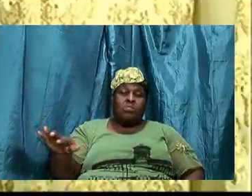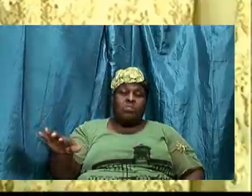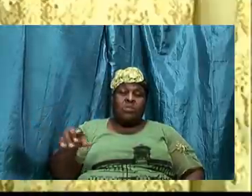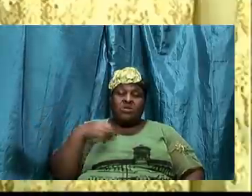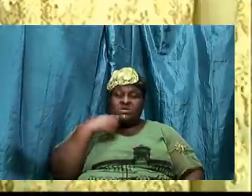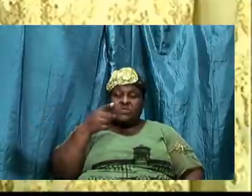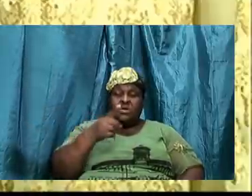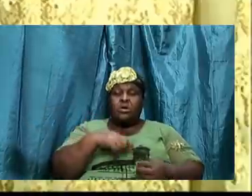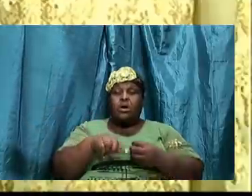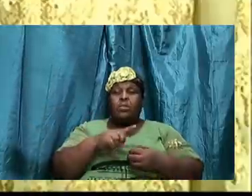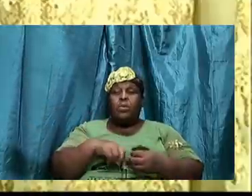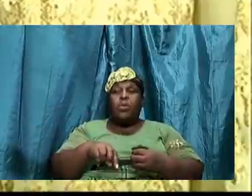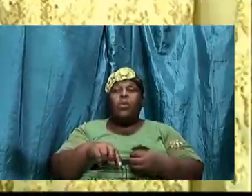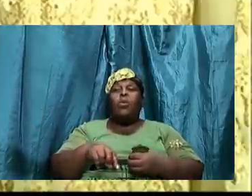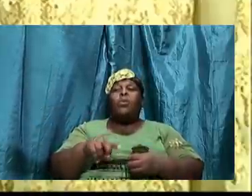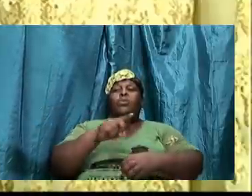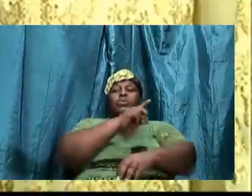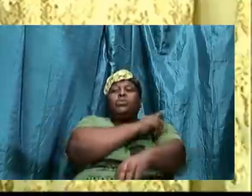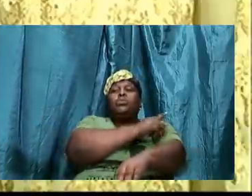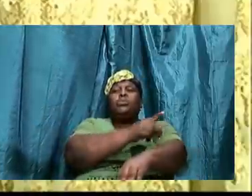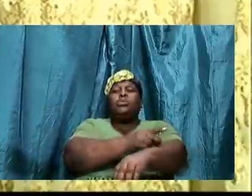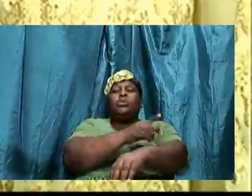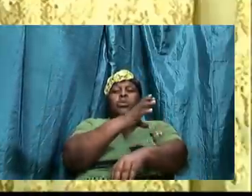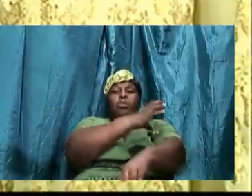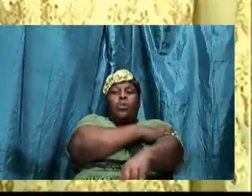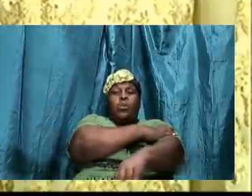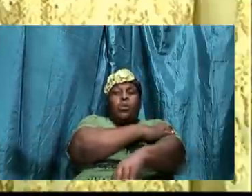that. Ephesians 6